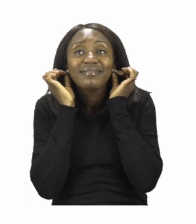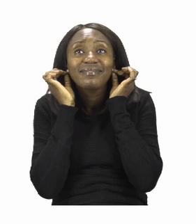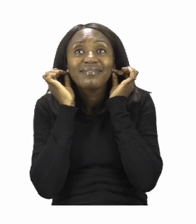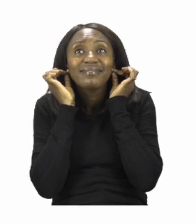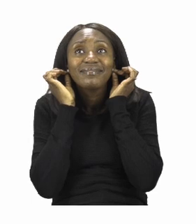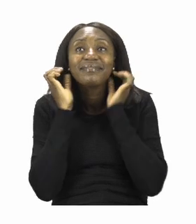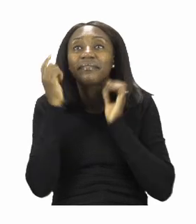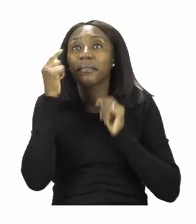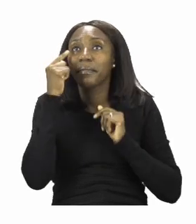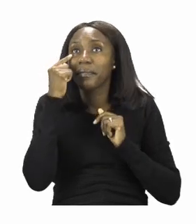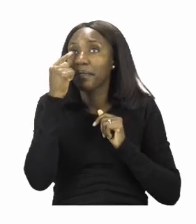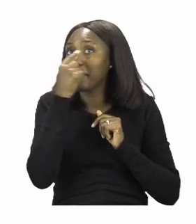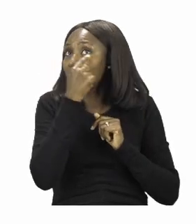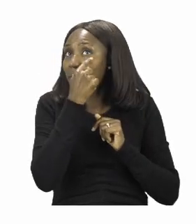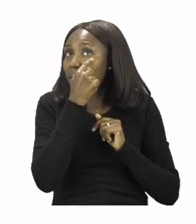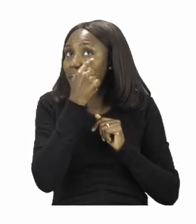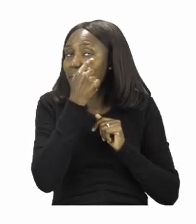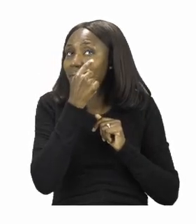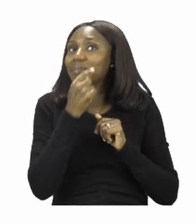eyes,